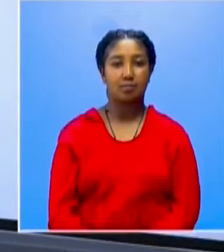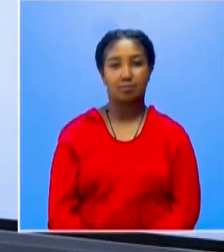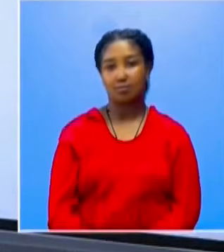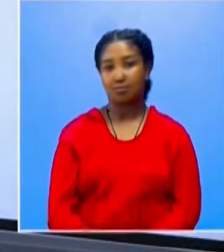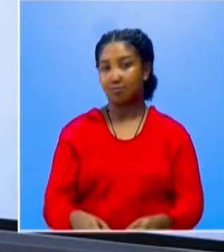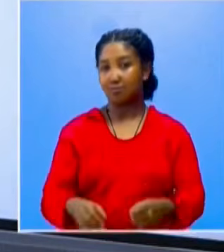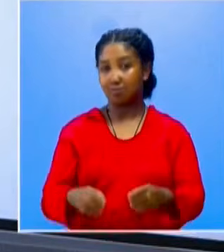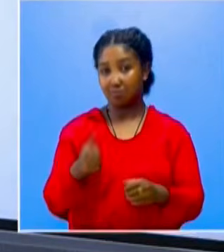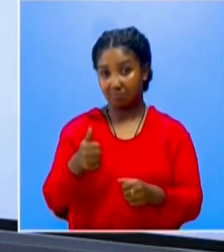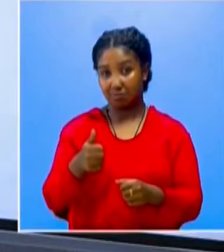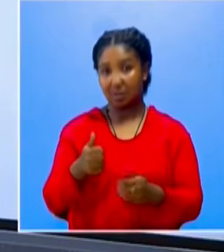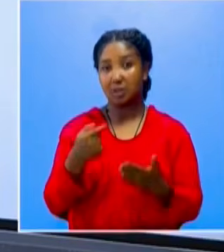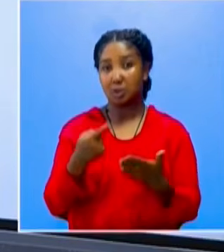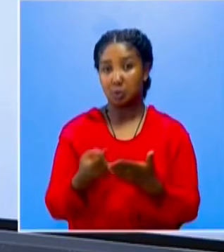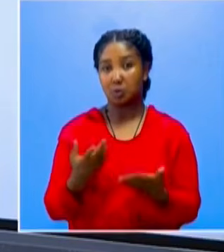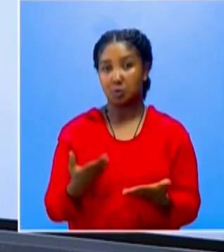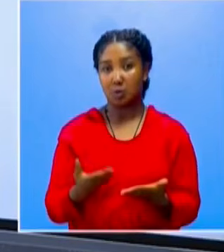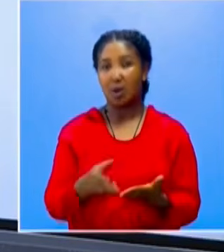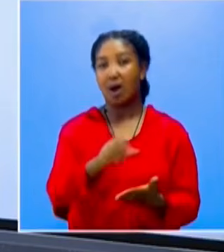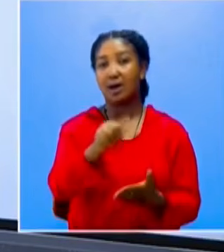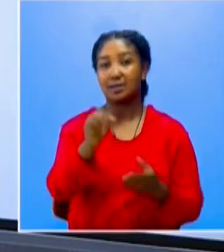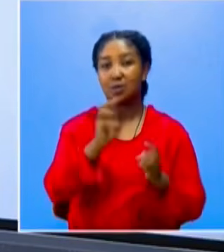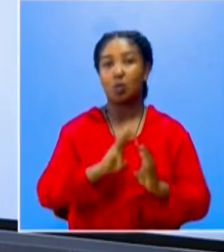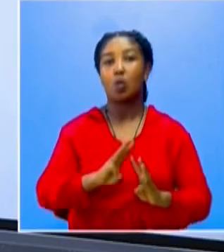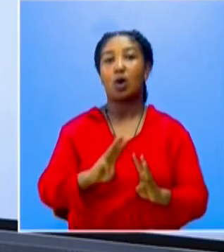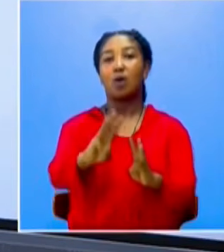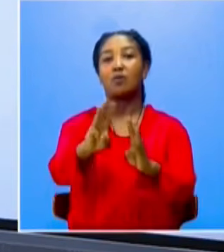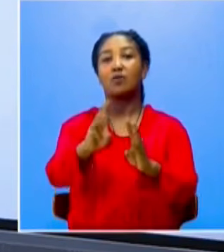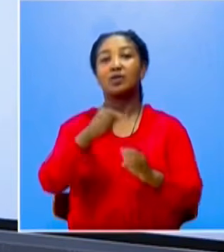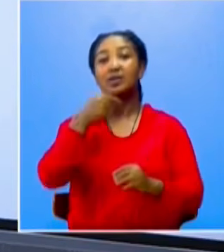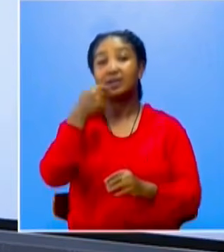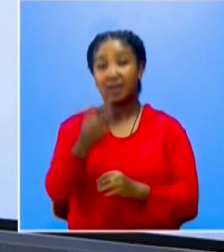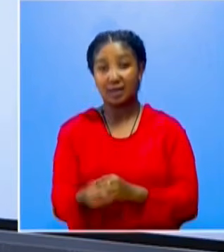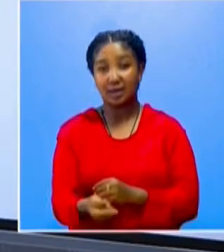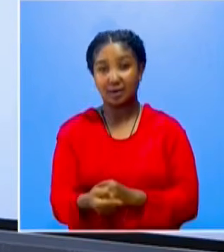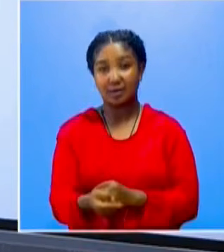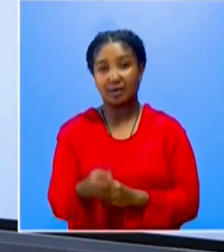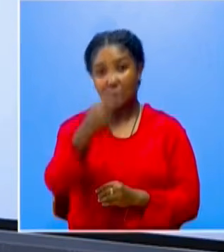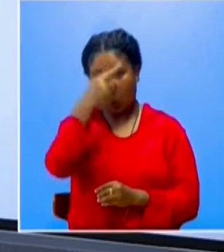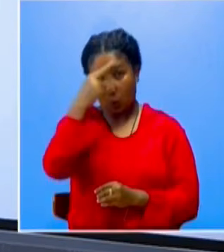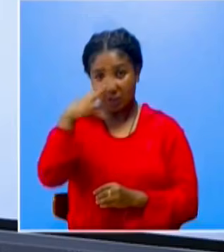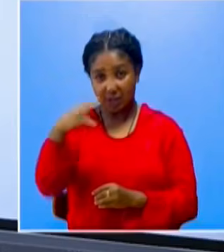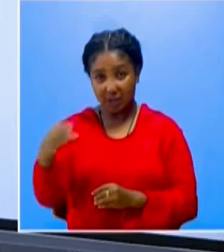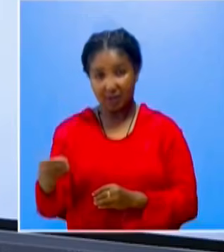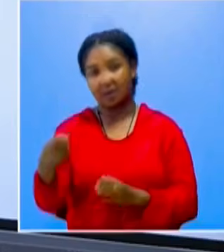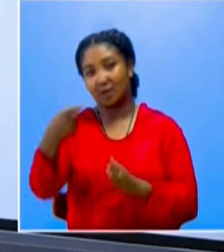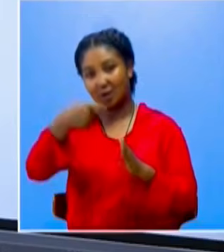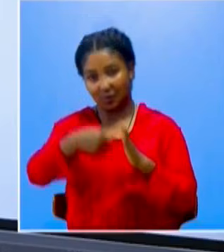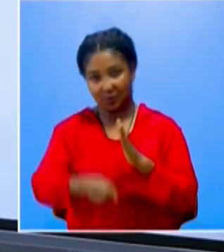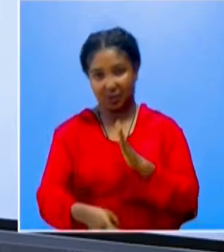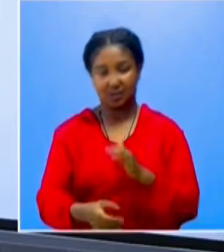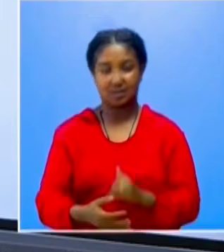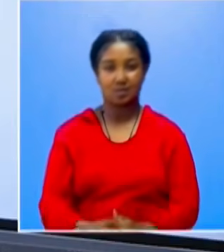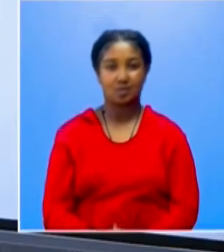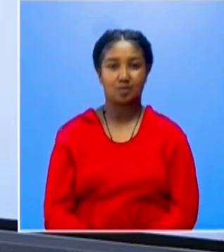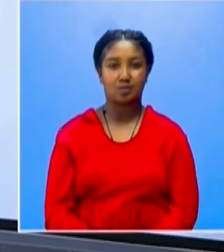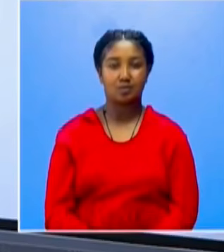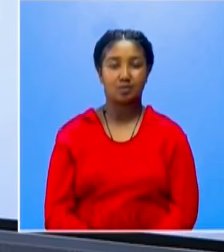Wonderful. This is also another way of telling what? Cause and effect.